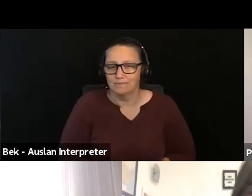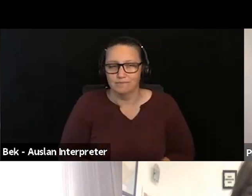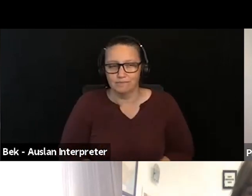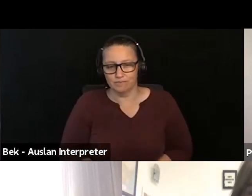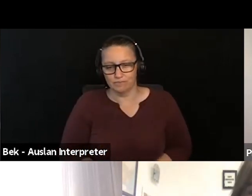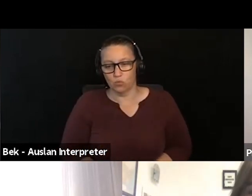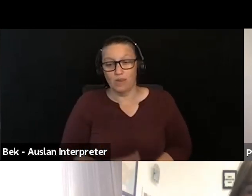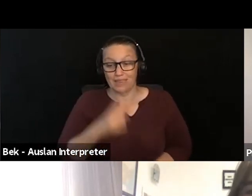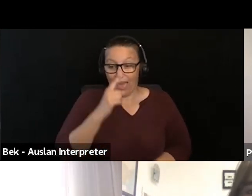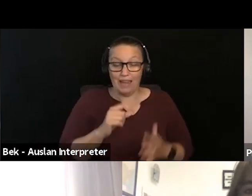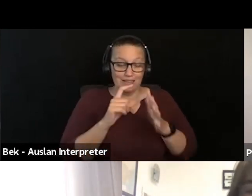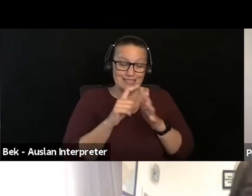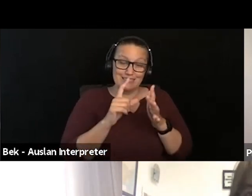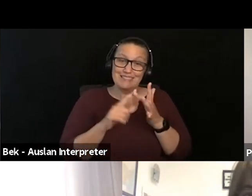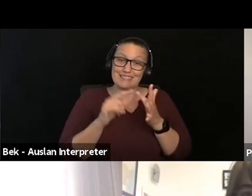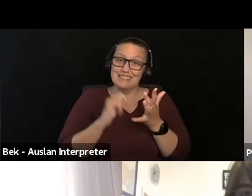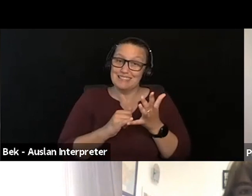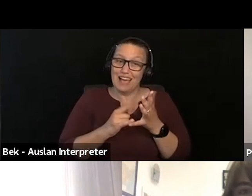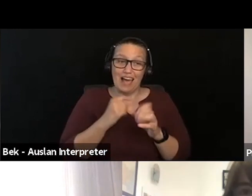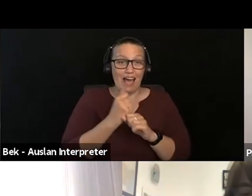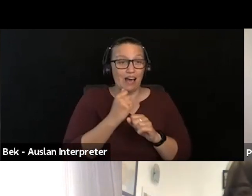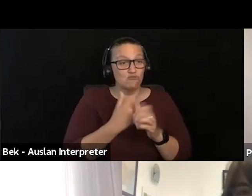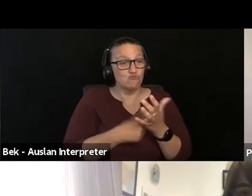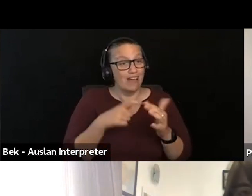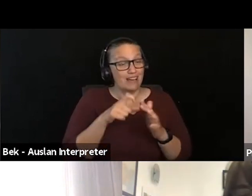so buprenorphine versus methadone, to